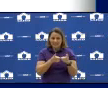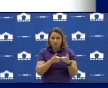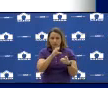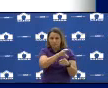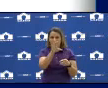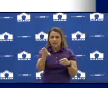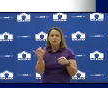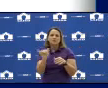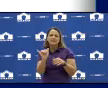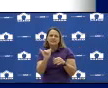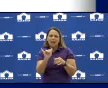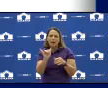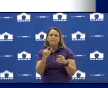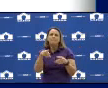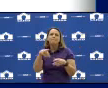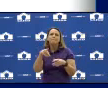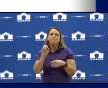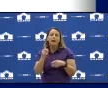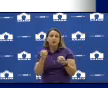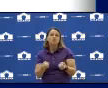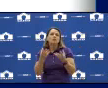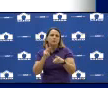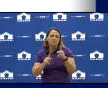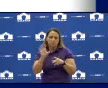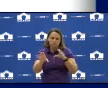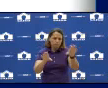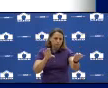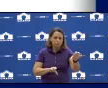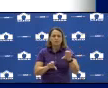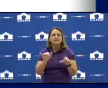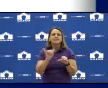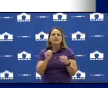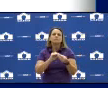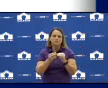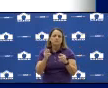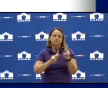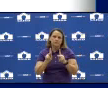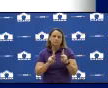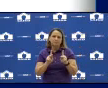to the same population in order to give the community the same weight with regard to representation.